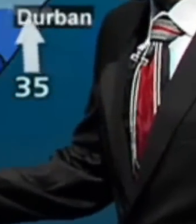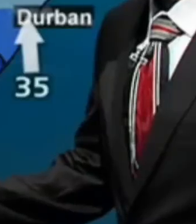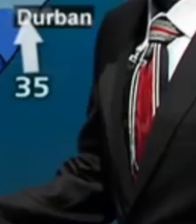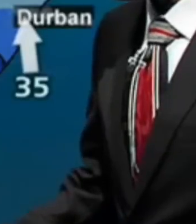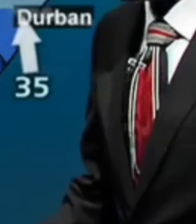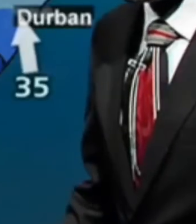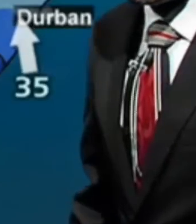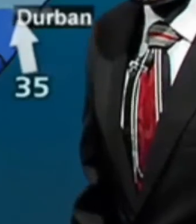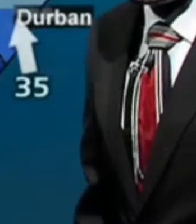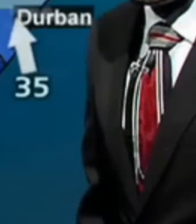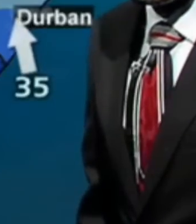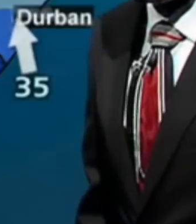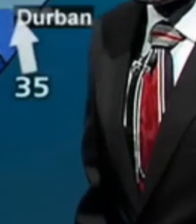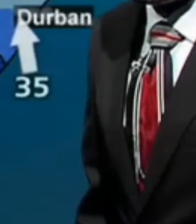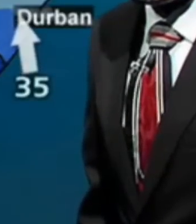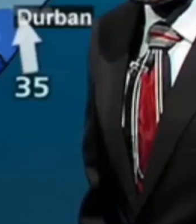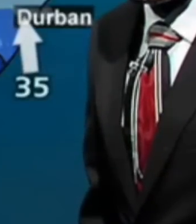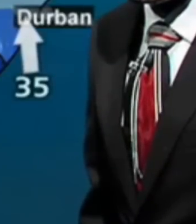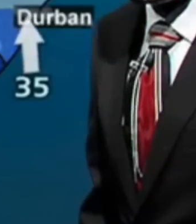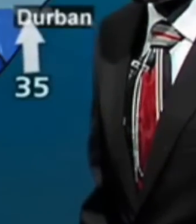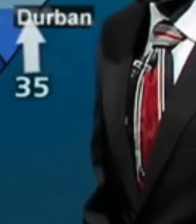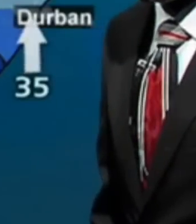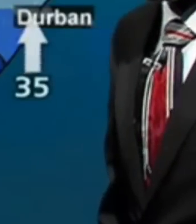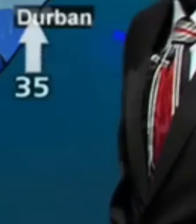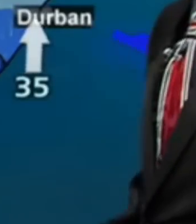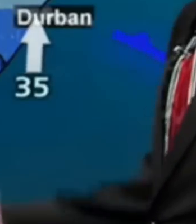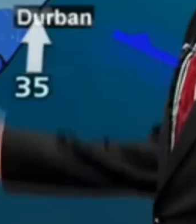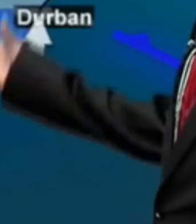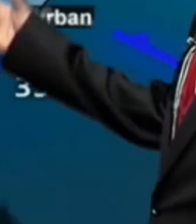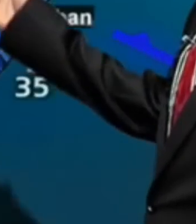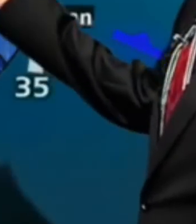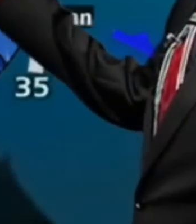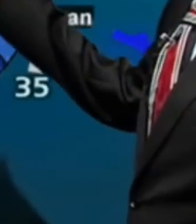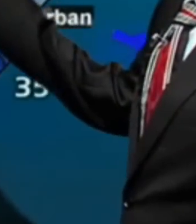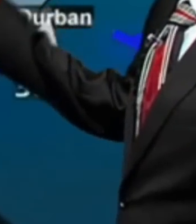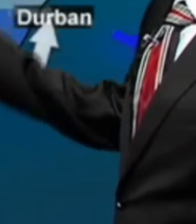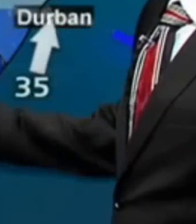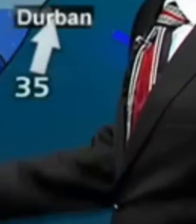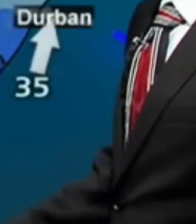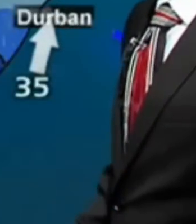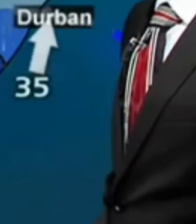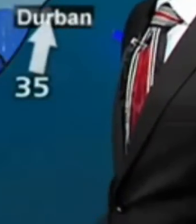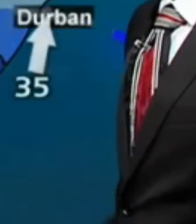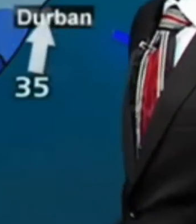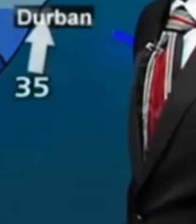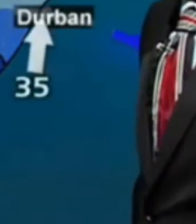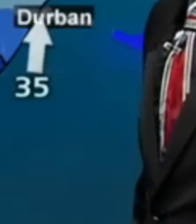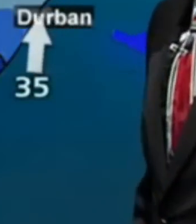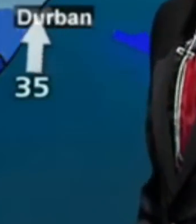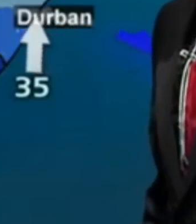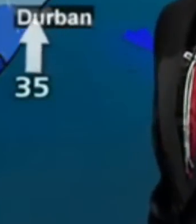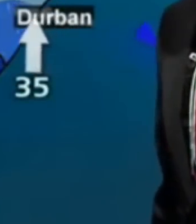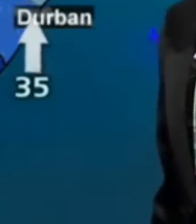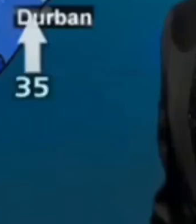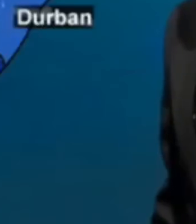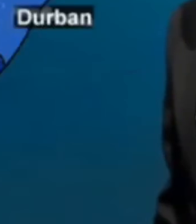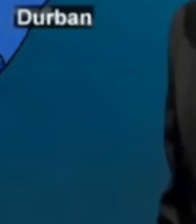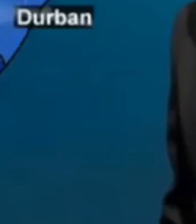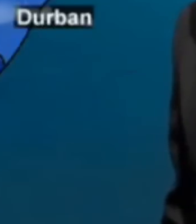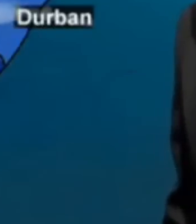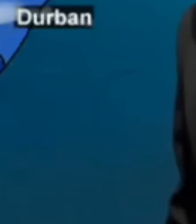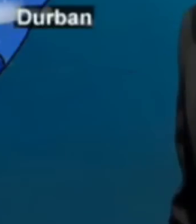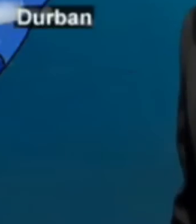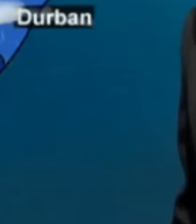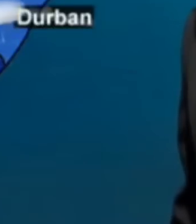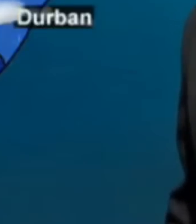dipula gona ka dikarolong tša ka kapa bohlabela go tsena bjalo ka dikarolong tša ka KwaZulu-Natal go godimo ka dikarolong tša Mpumalanga le yona lo ka Limpopo province magešo ge re otlela ka dikarolong tše